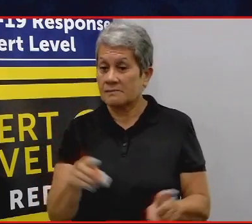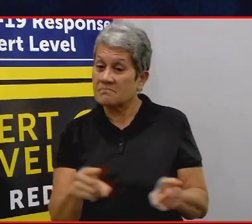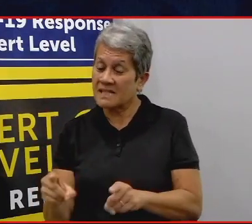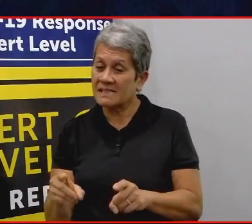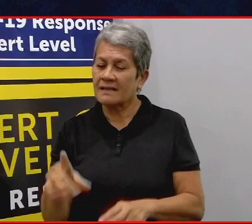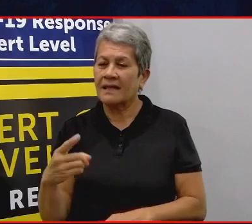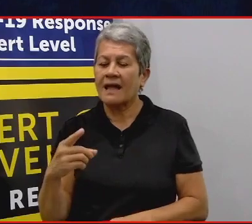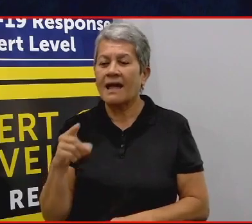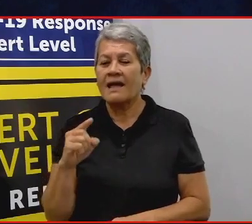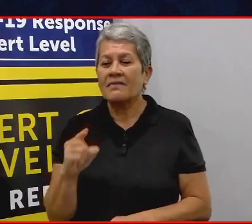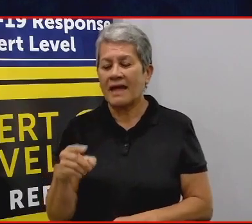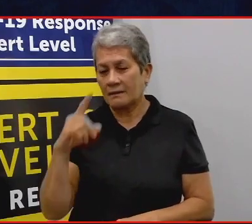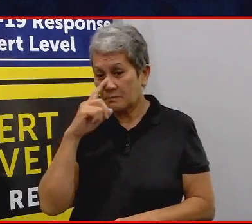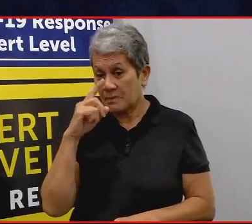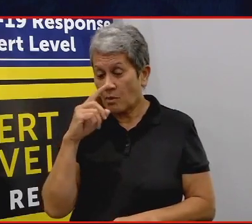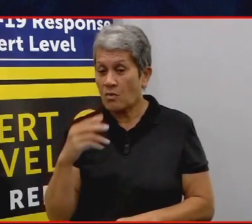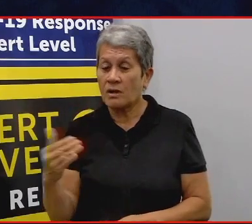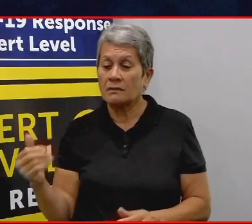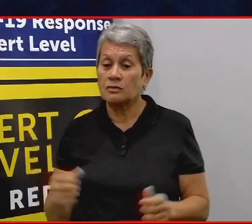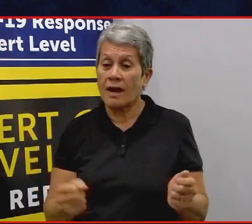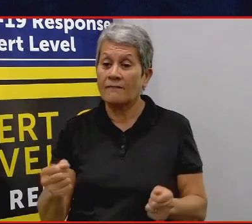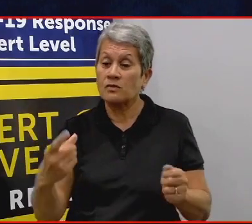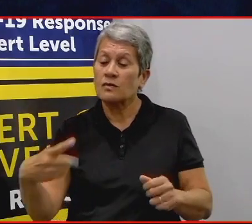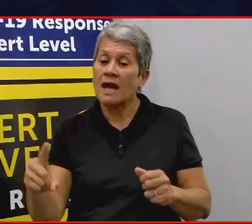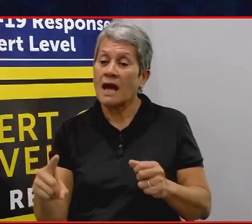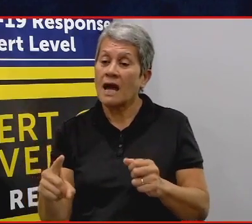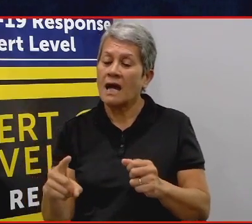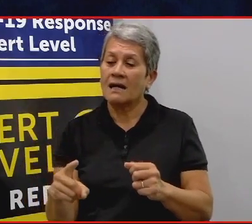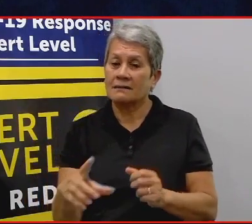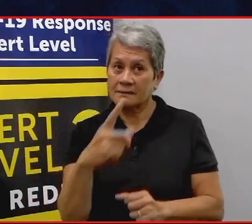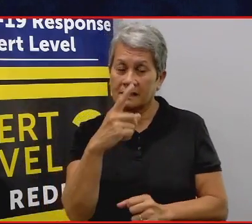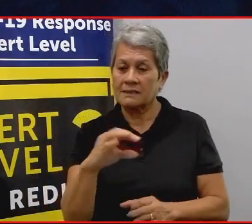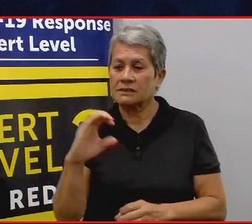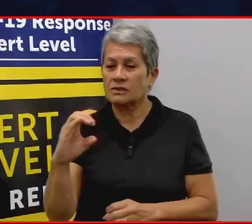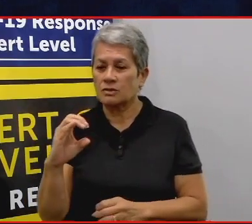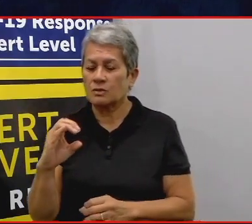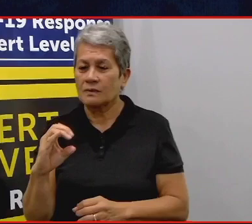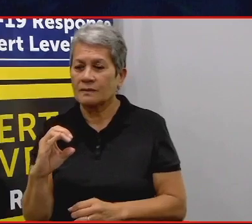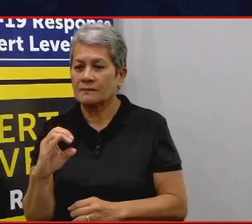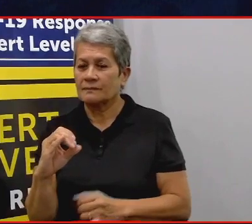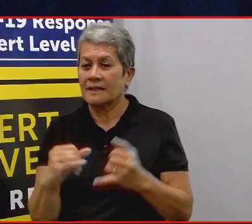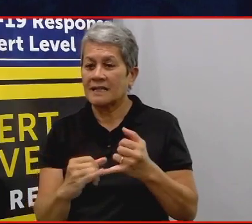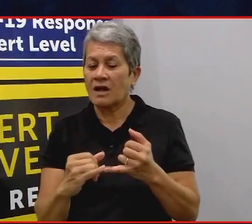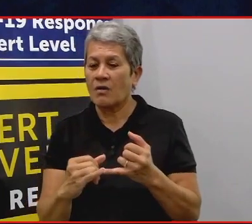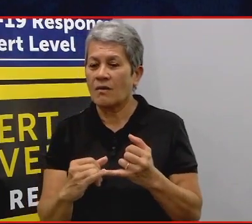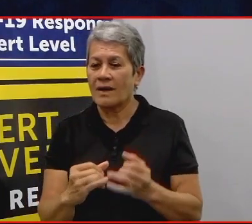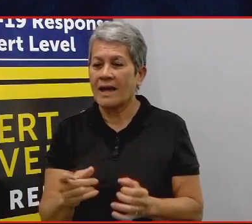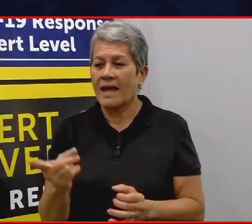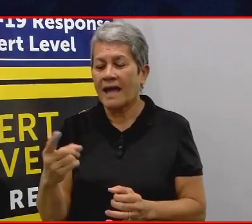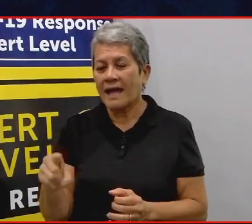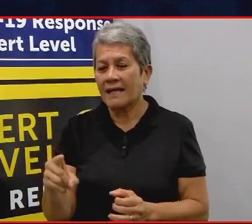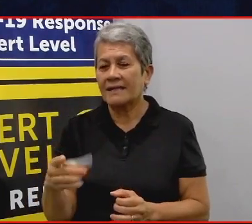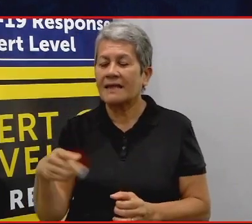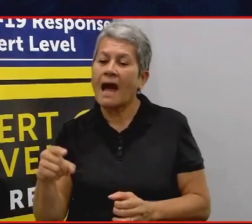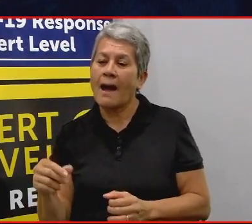to the social centre for pre-registration and then are taken by bus to the hospital. I understand that there will